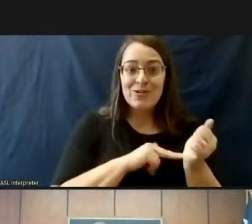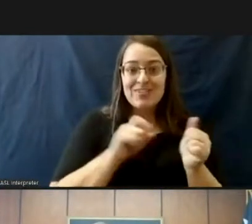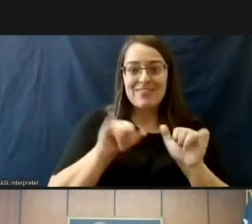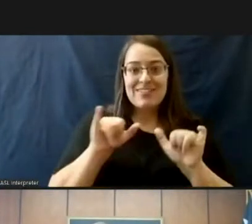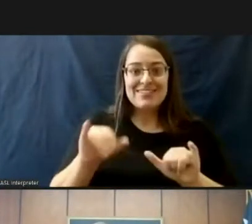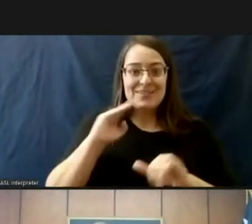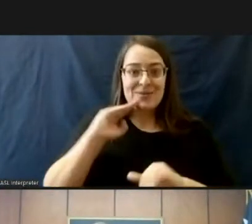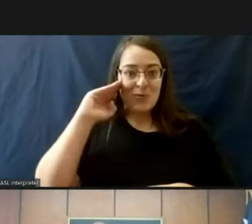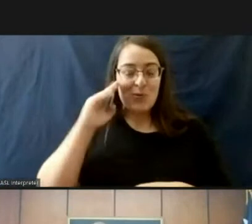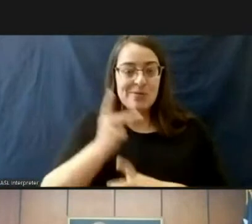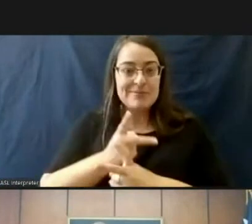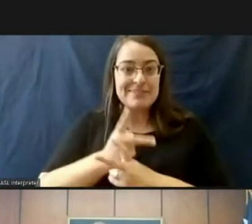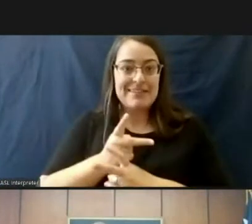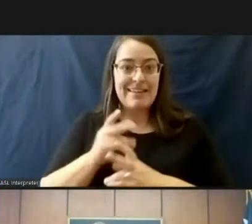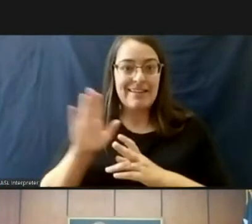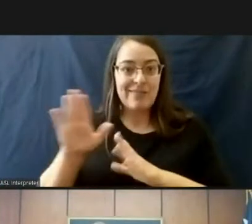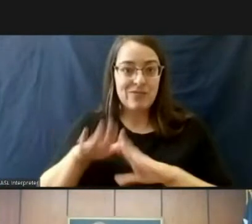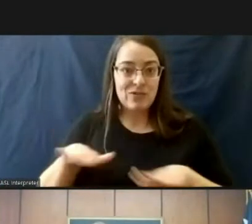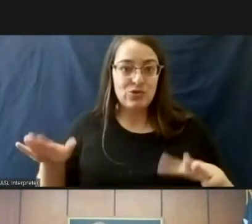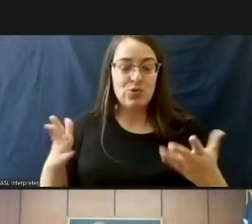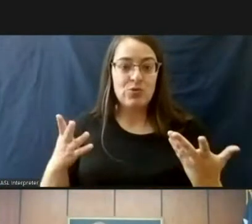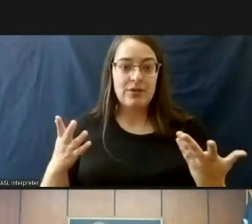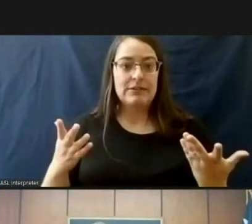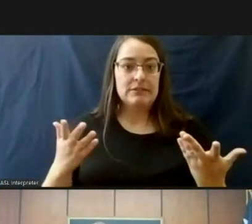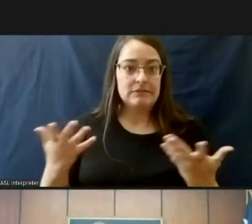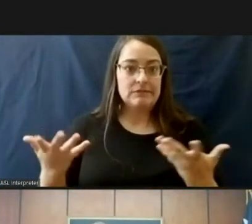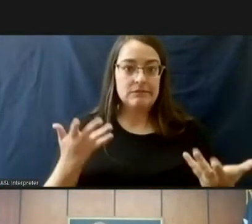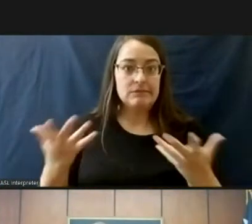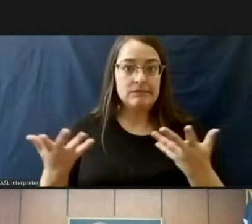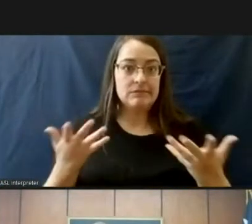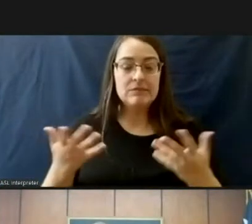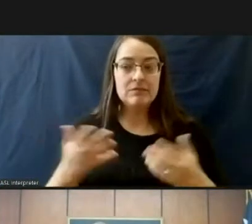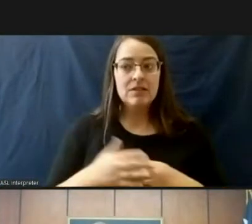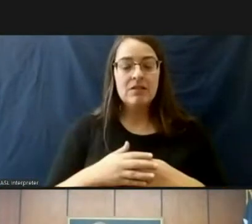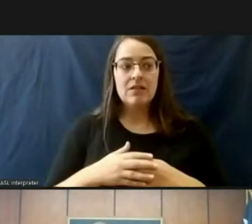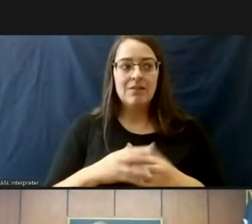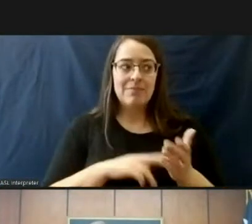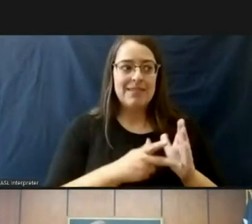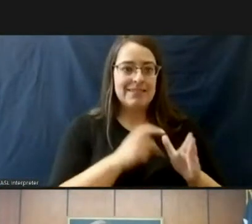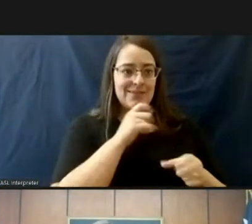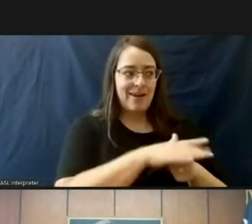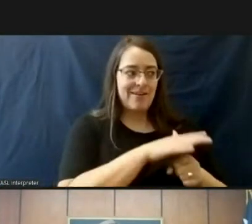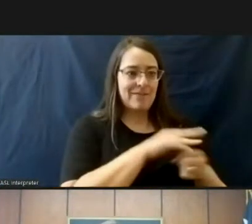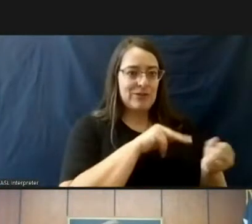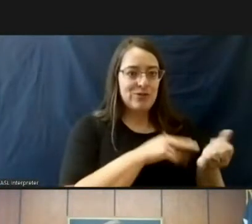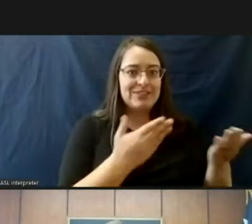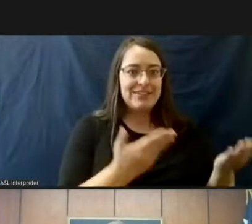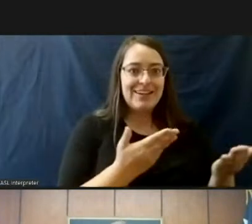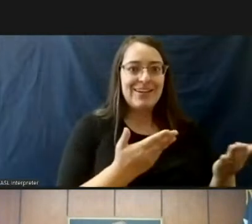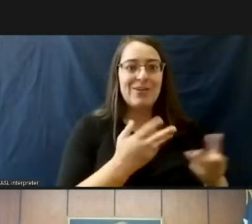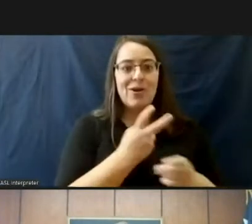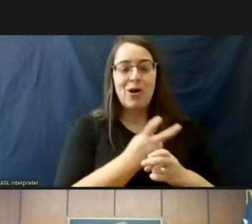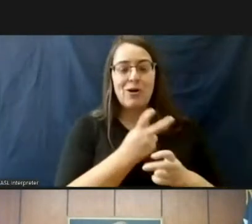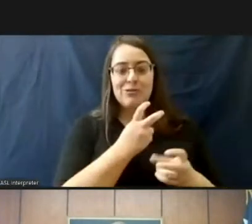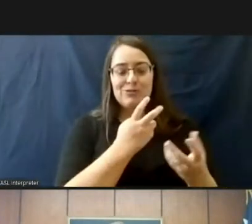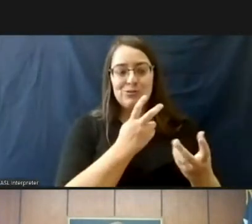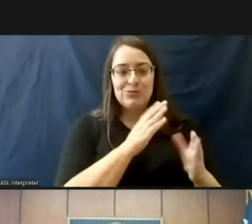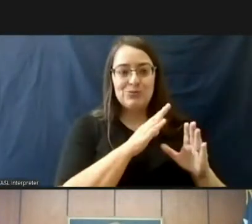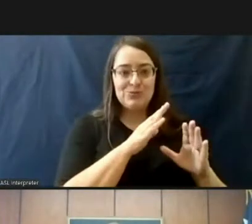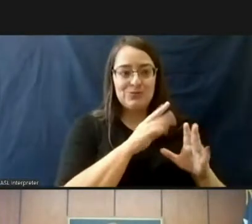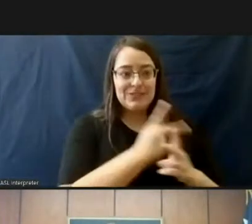take care of their children, then that puts makes it more difficult to be able to take care of the children in the clinic.